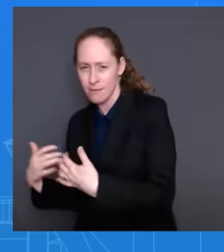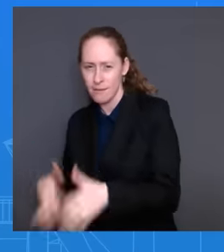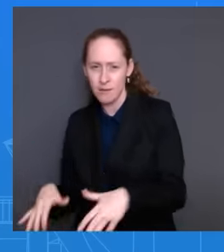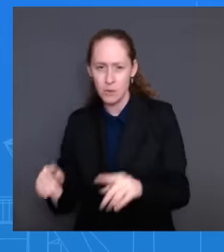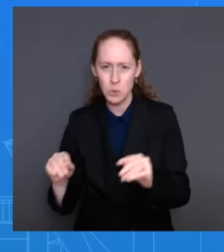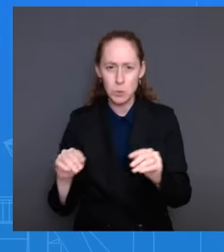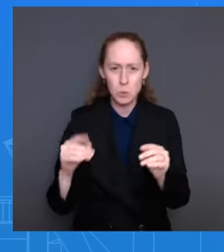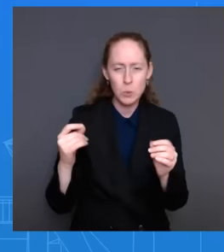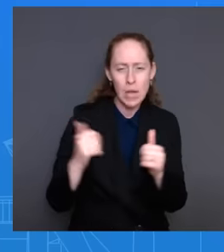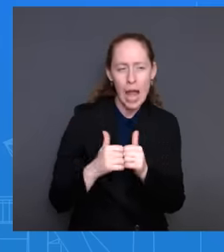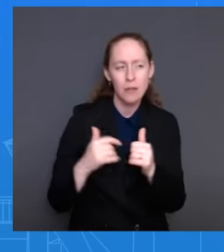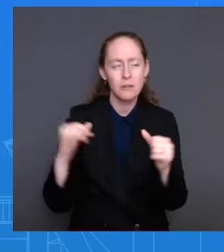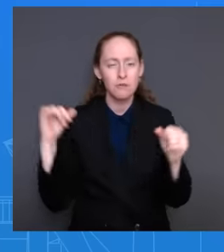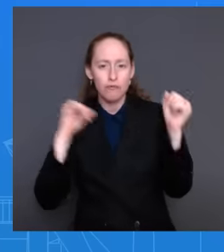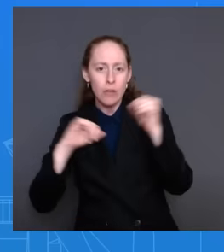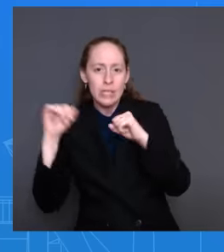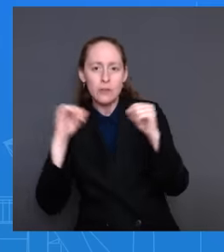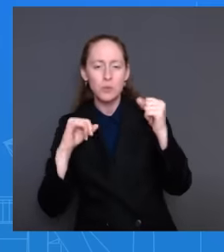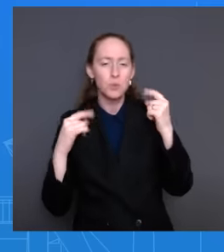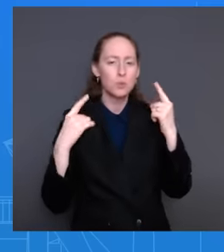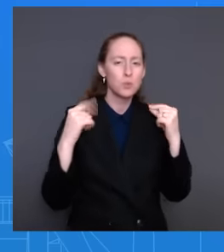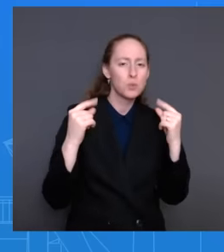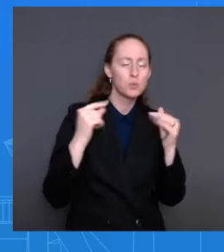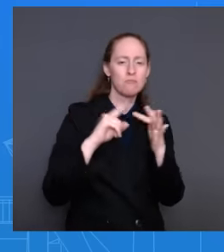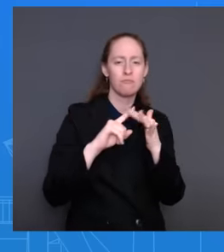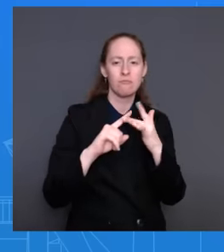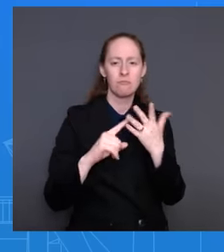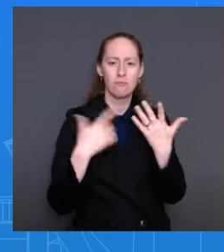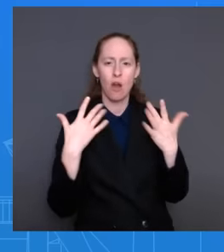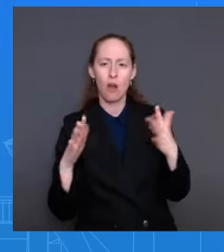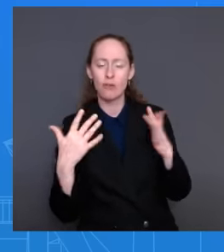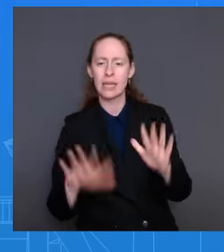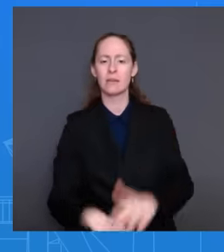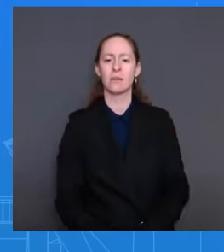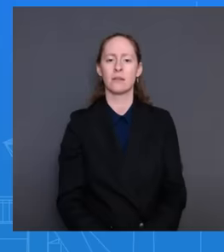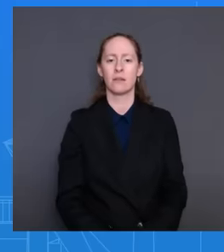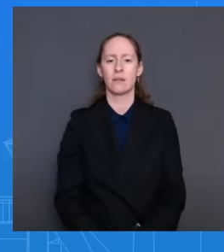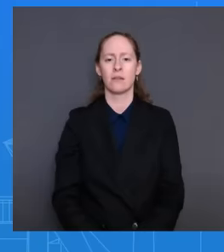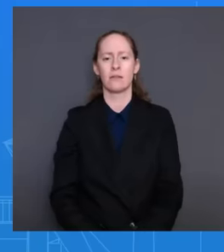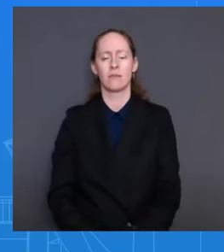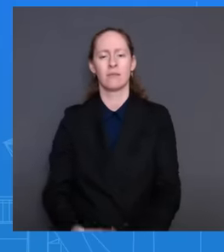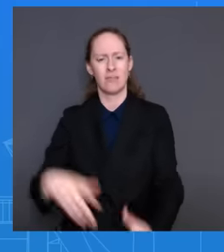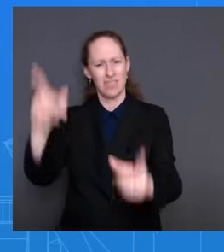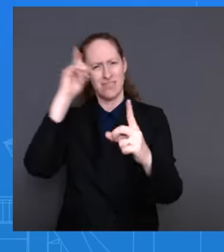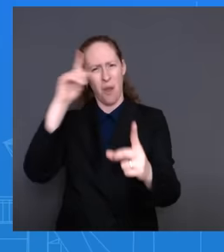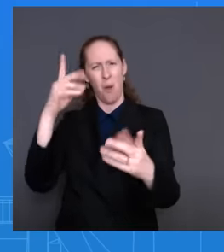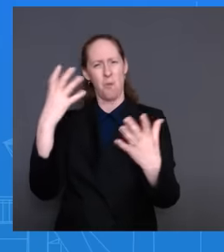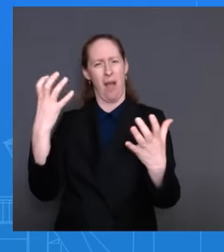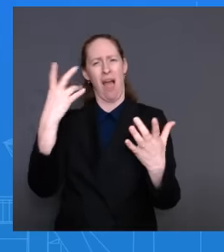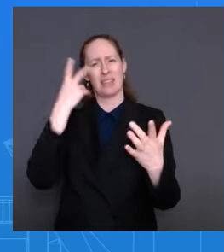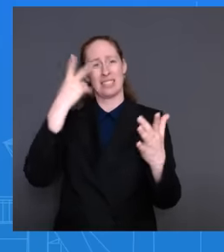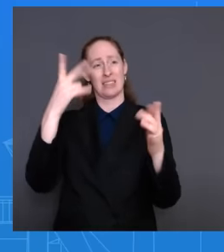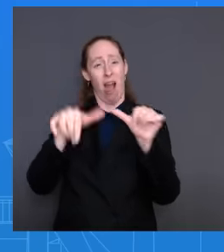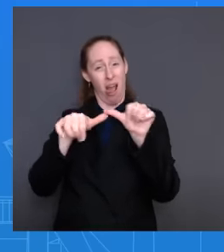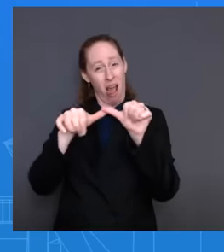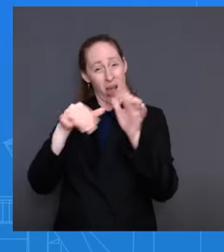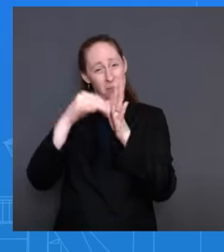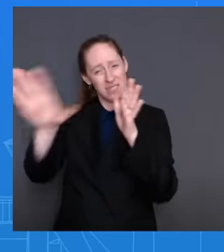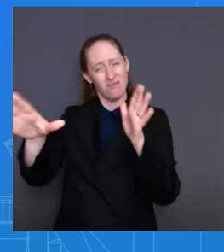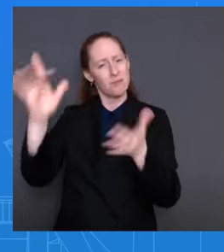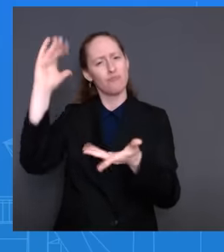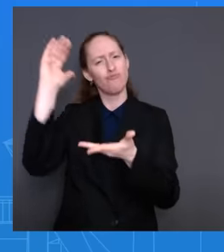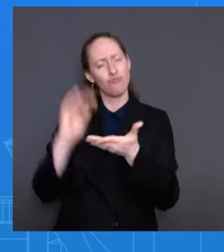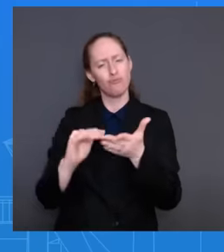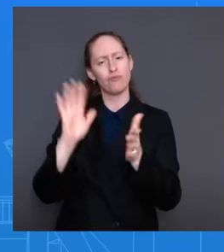we bring down inflation and we deal with inflation in a way that the American public feels this. And we feel that if